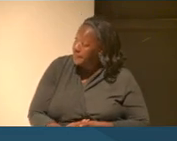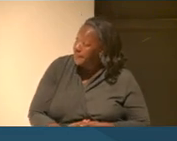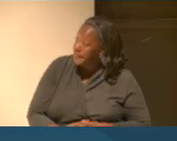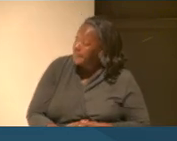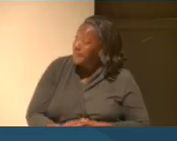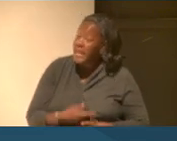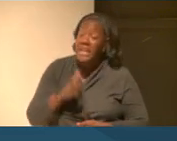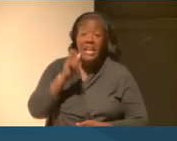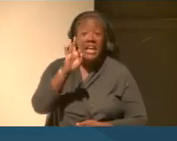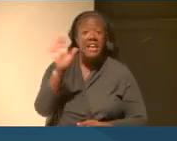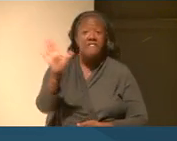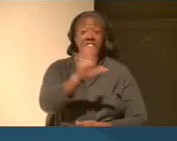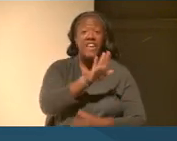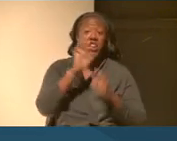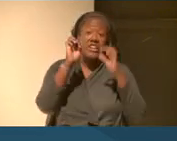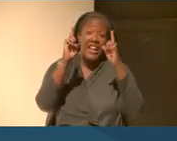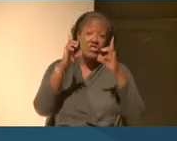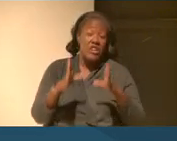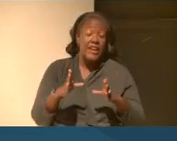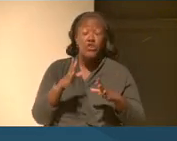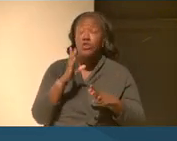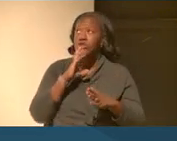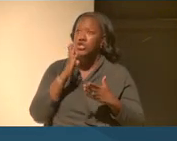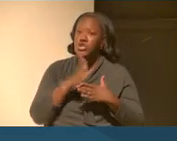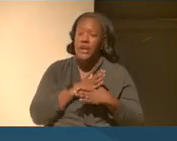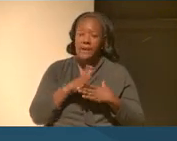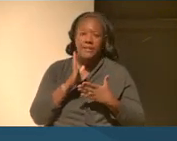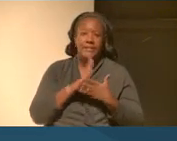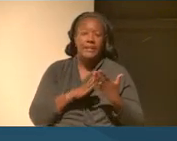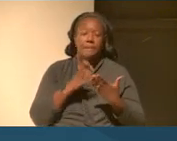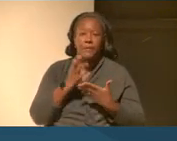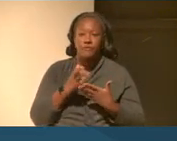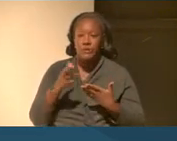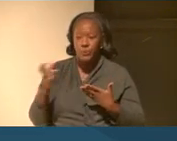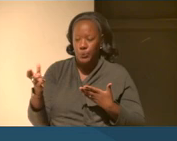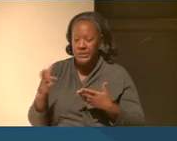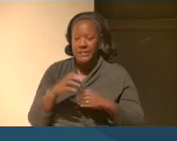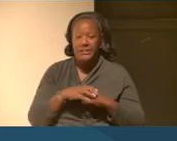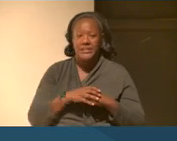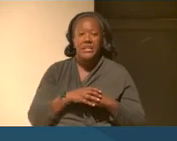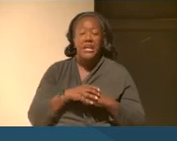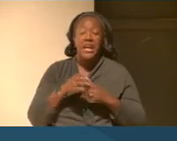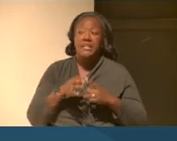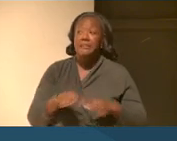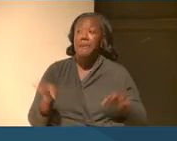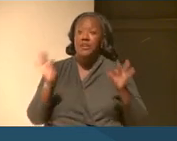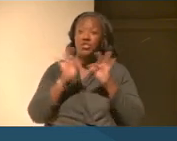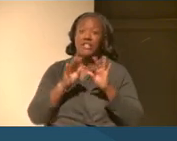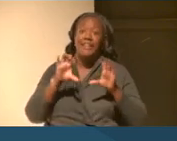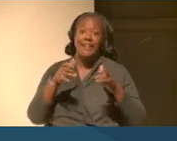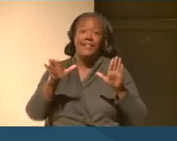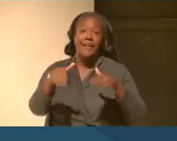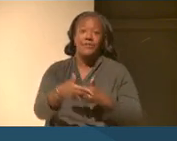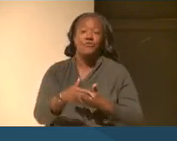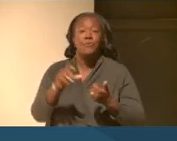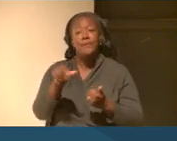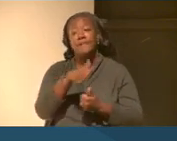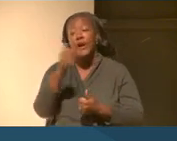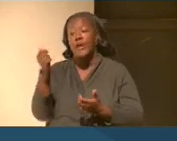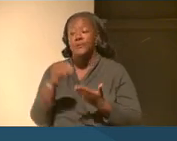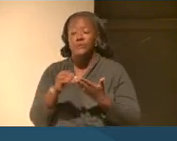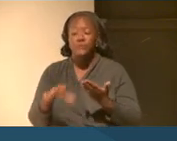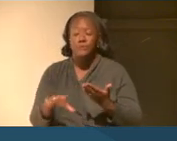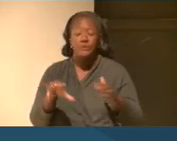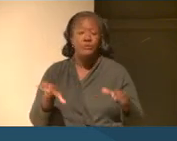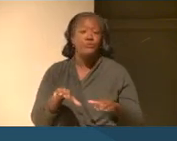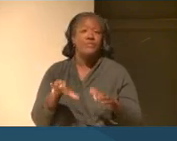they're an educator, absolutely sharing some of the resources, especially, I think, in a classroom of other students that have done